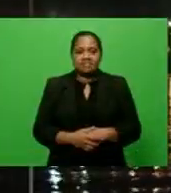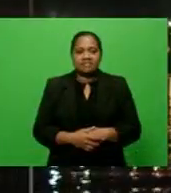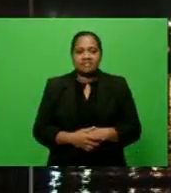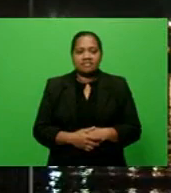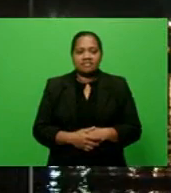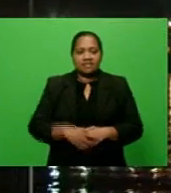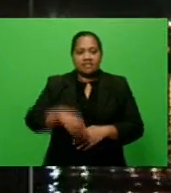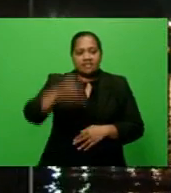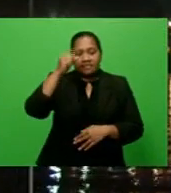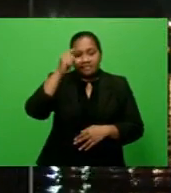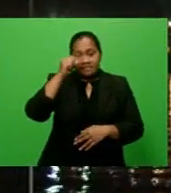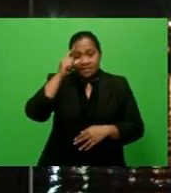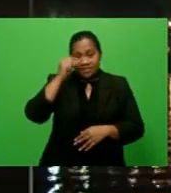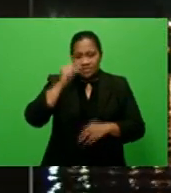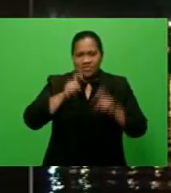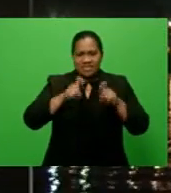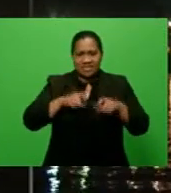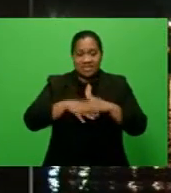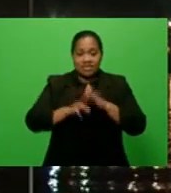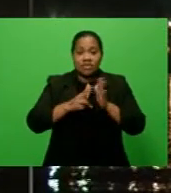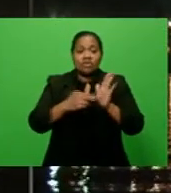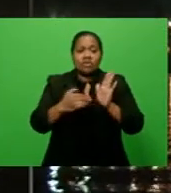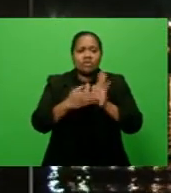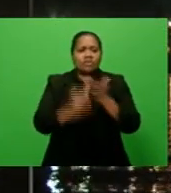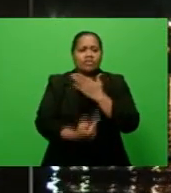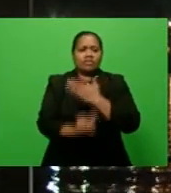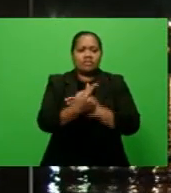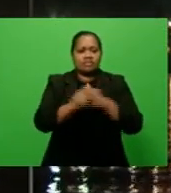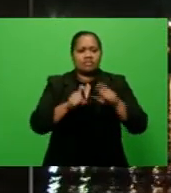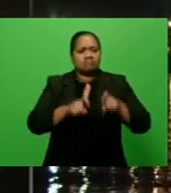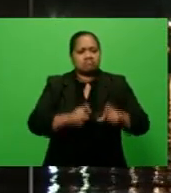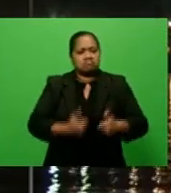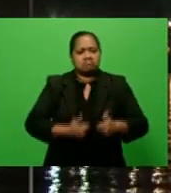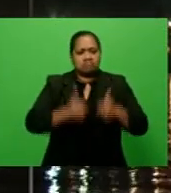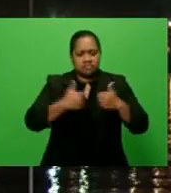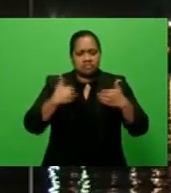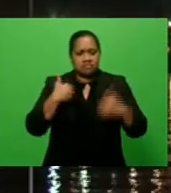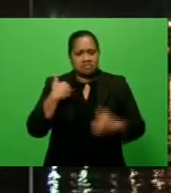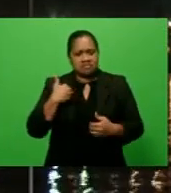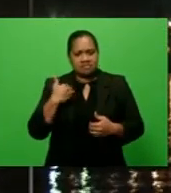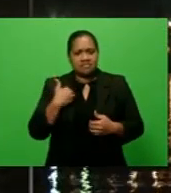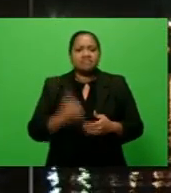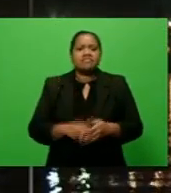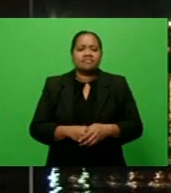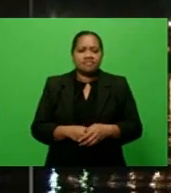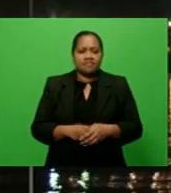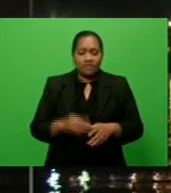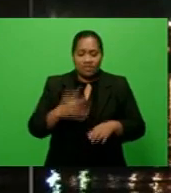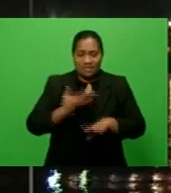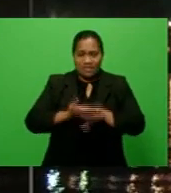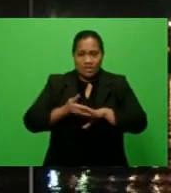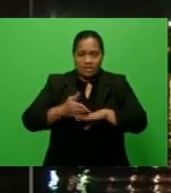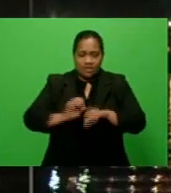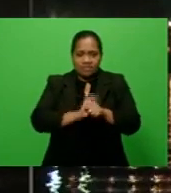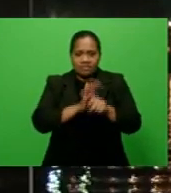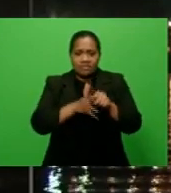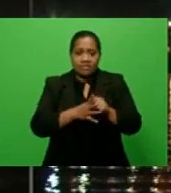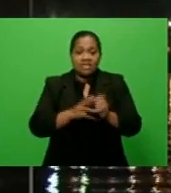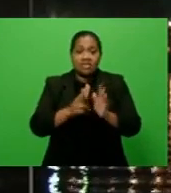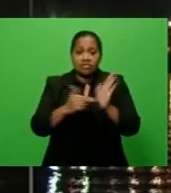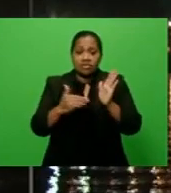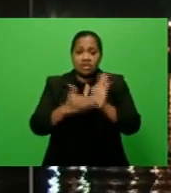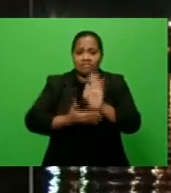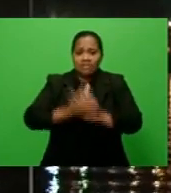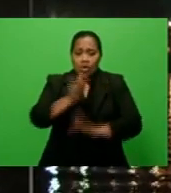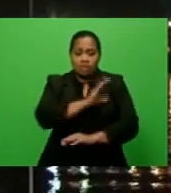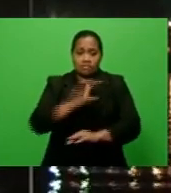Fijians currently residing in New Zealand are in good health amidst the new emerging COVID-19 cases. The New Zealand High Commissioner to Fiji